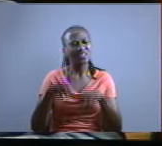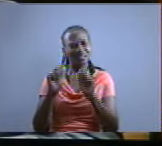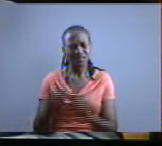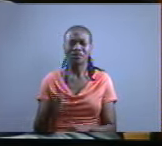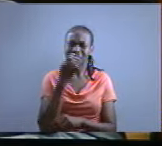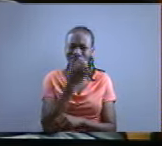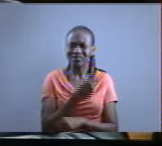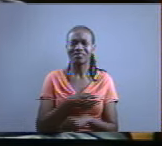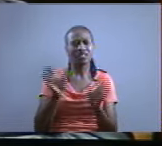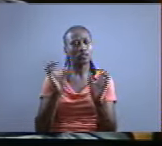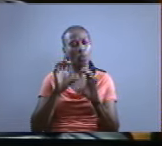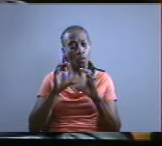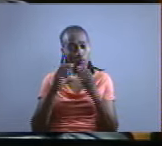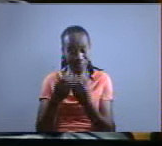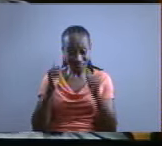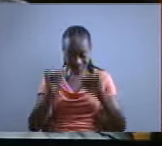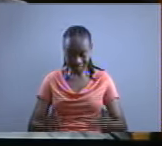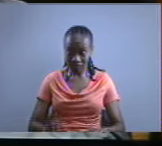not the chair.